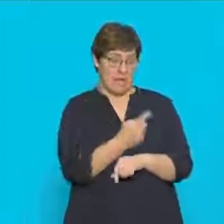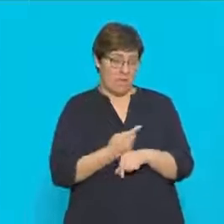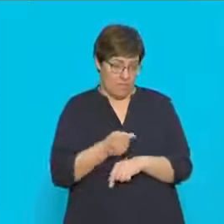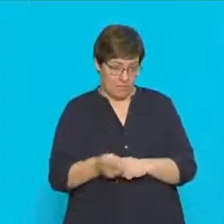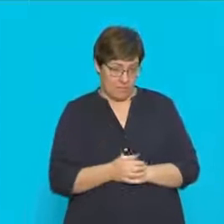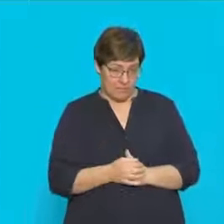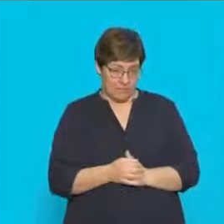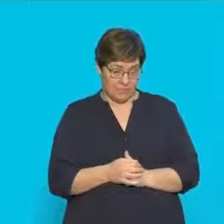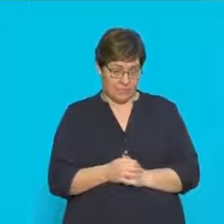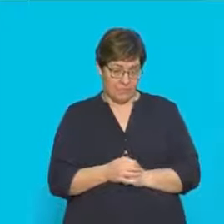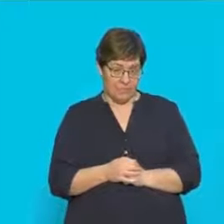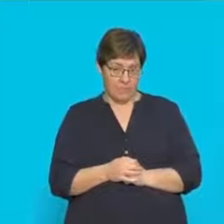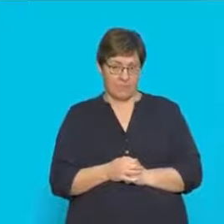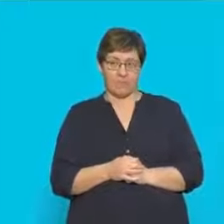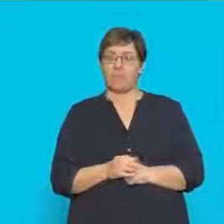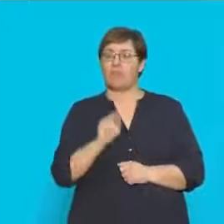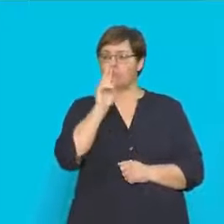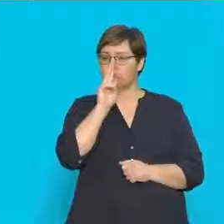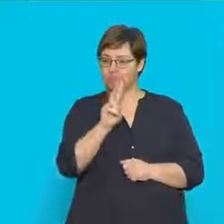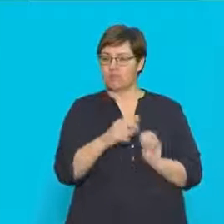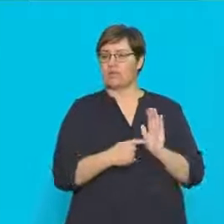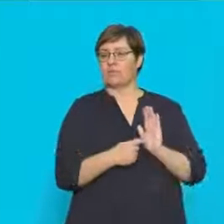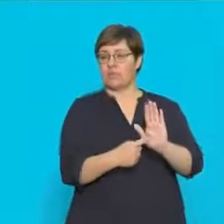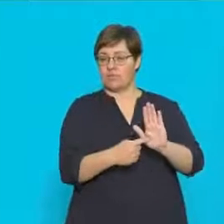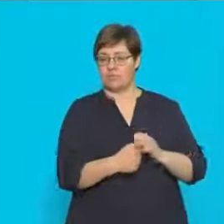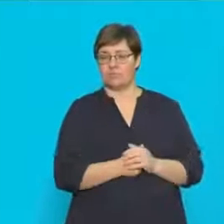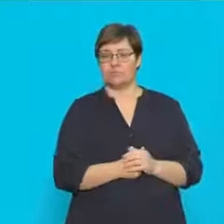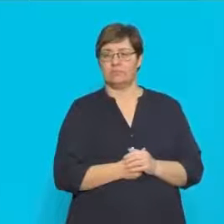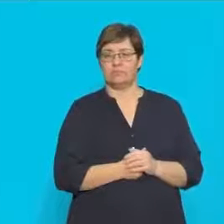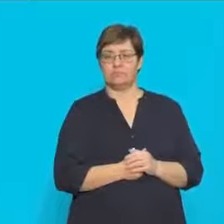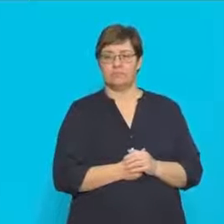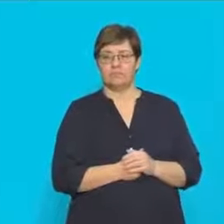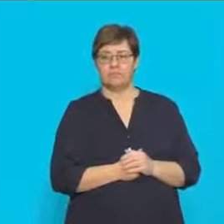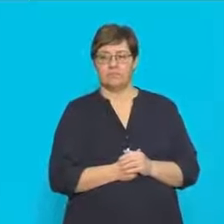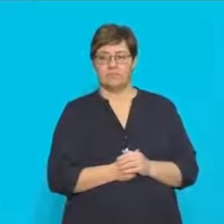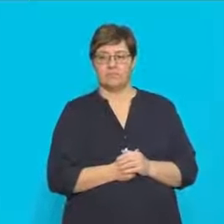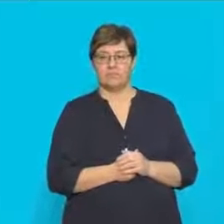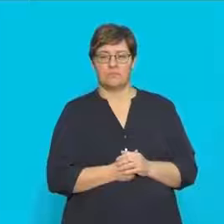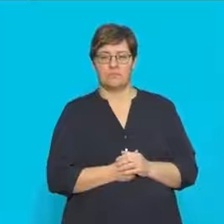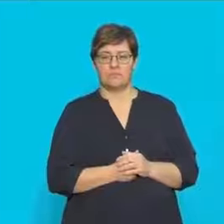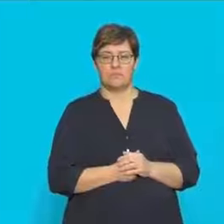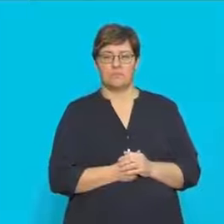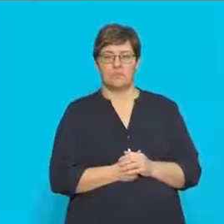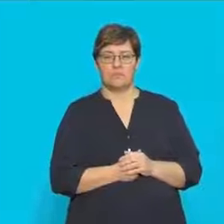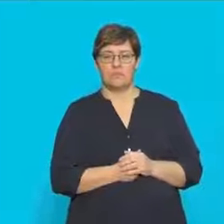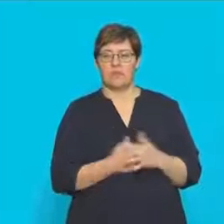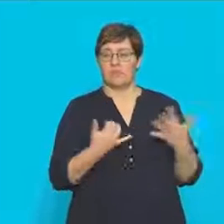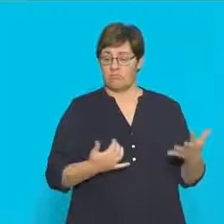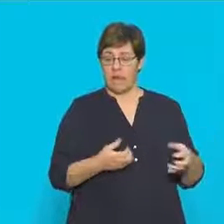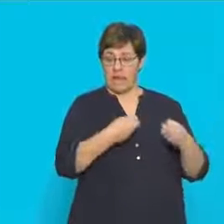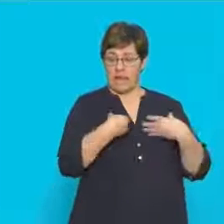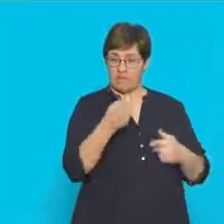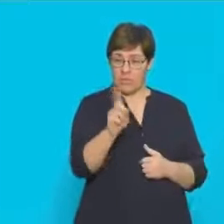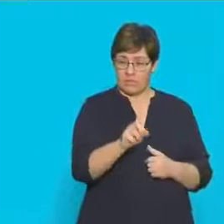him? Okay, so let's look at this diagram a little bit closely. Right, what are we given